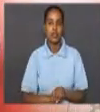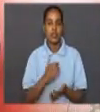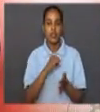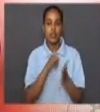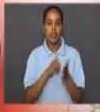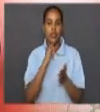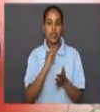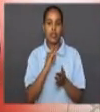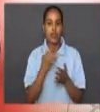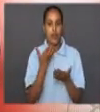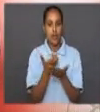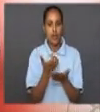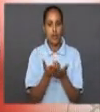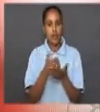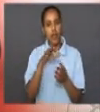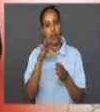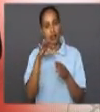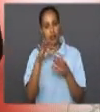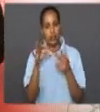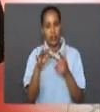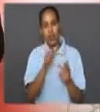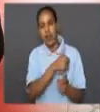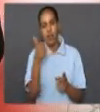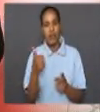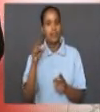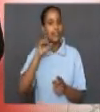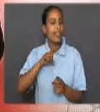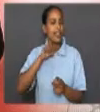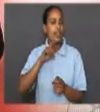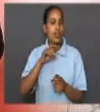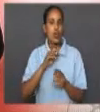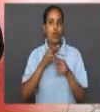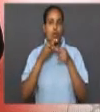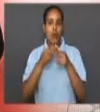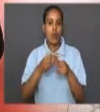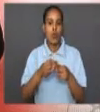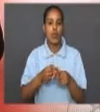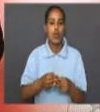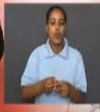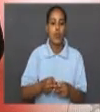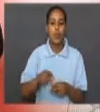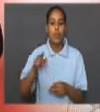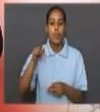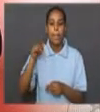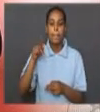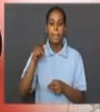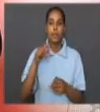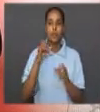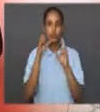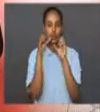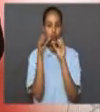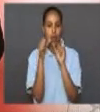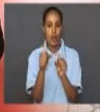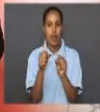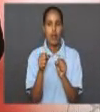It is an economical alternative to another synthetic called polycarbonate, which is